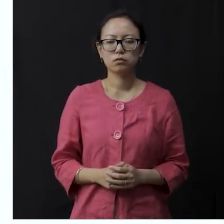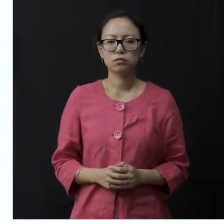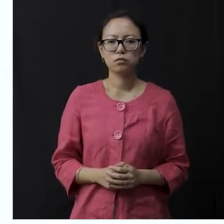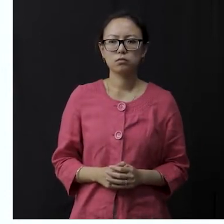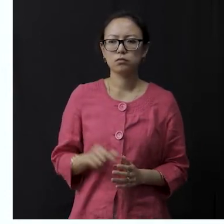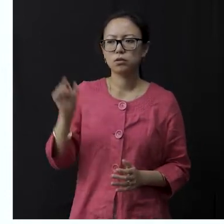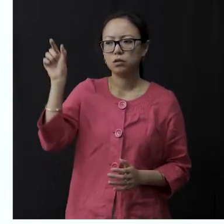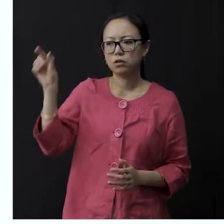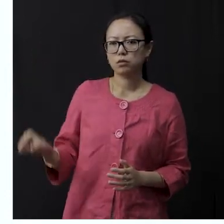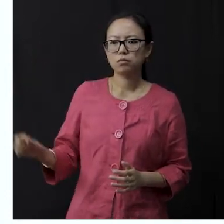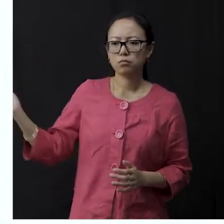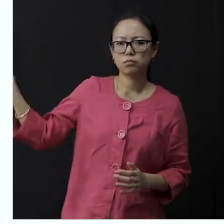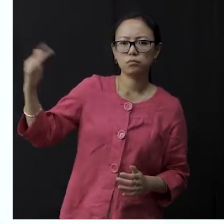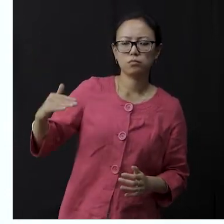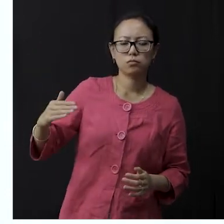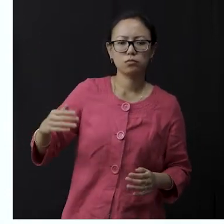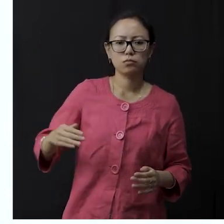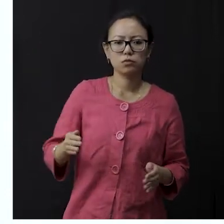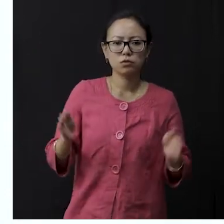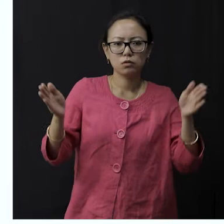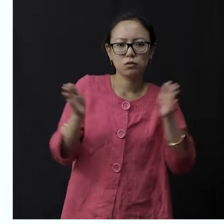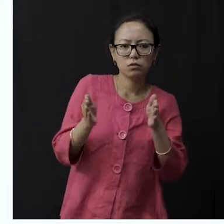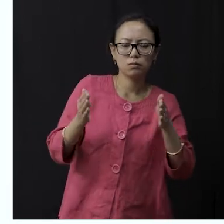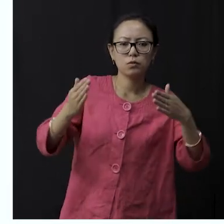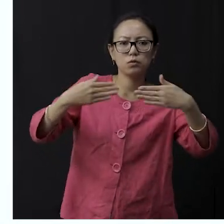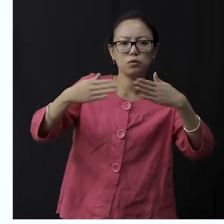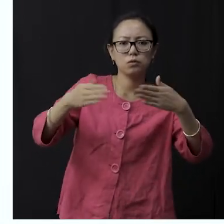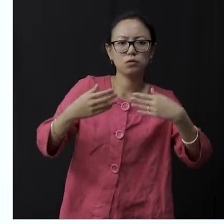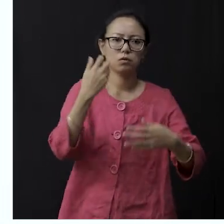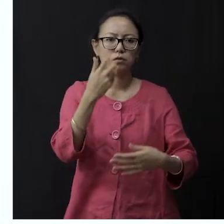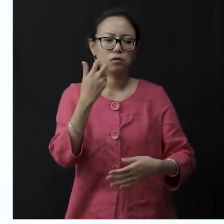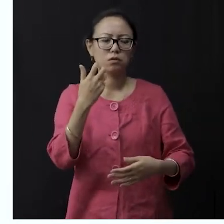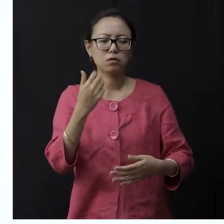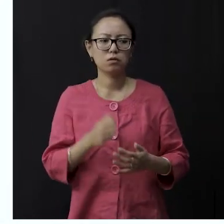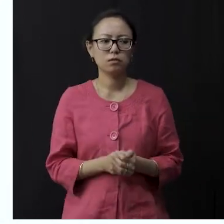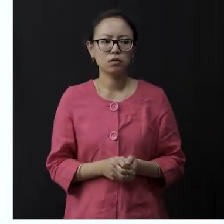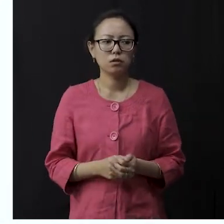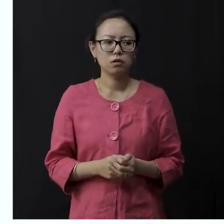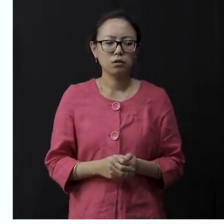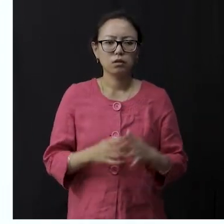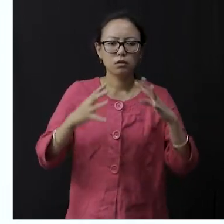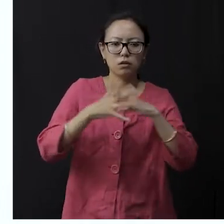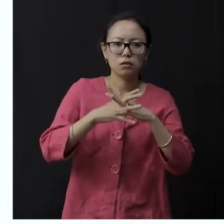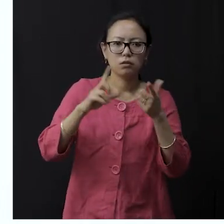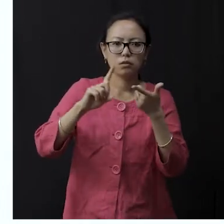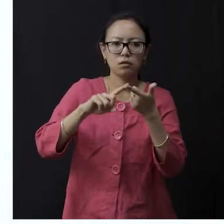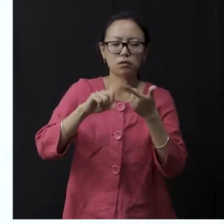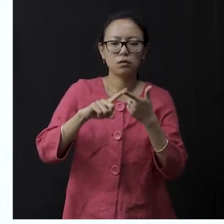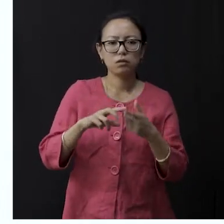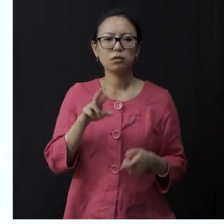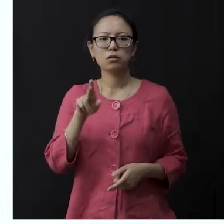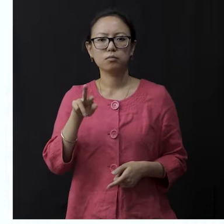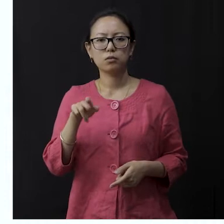came knocking at my wee small door. Wee means very small. That means